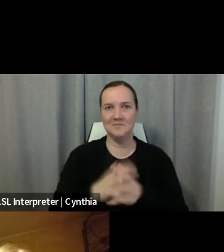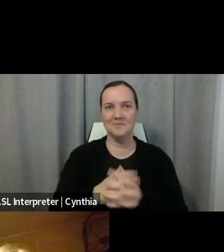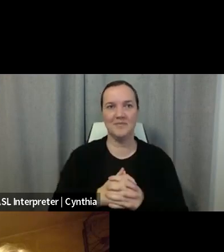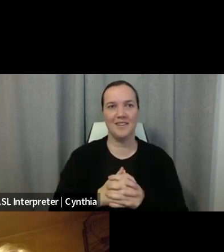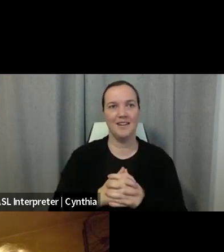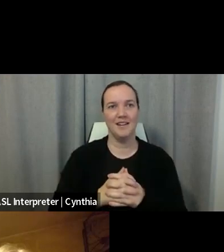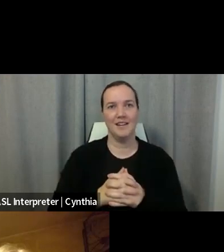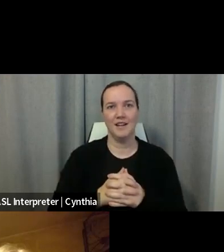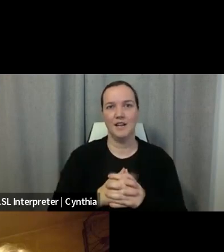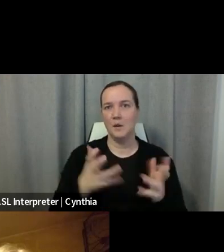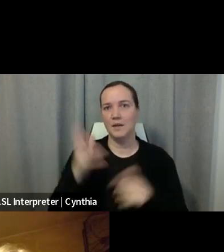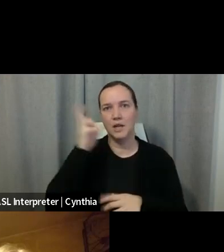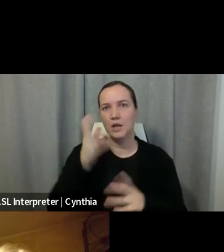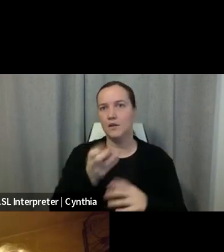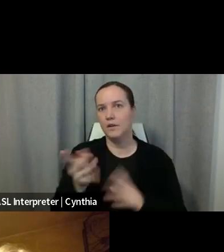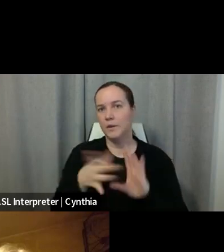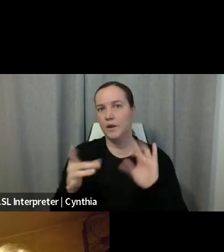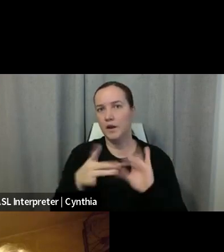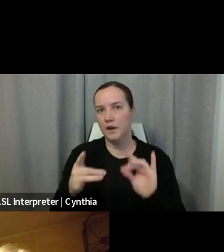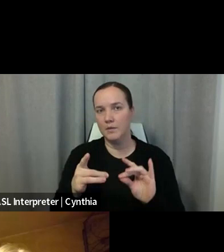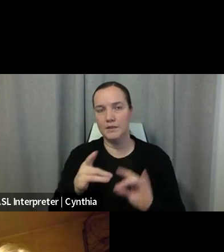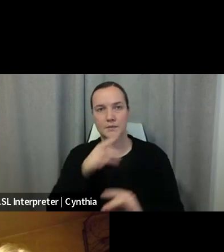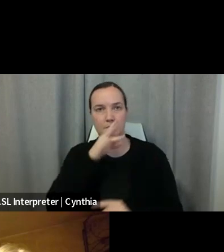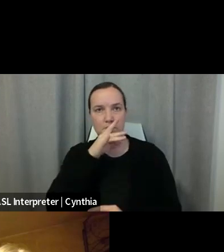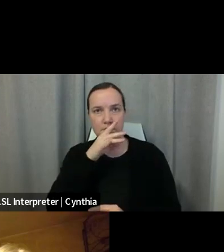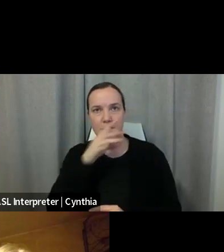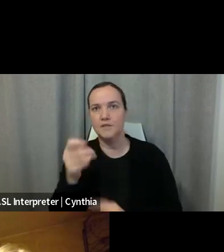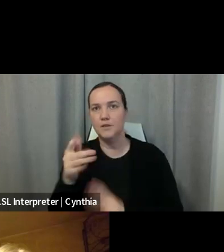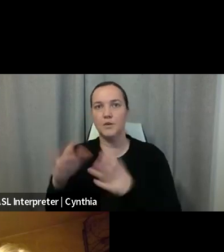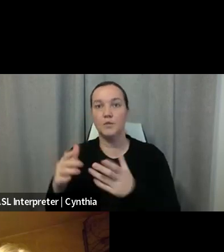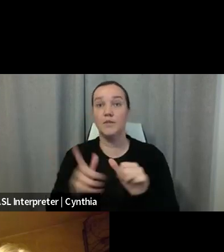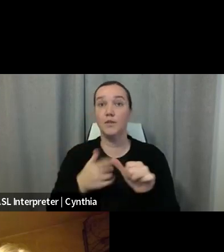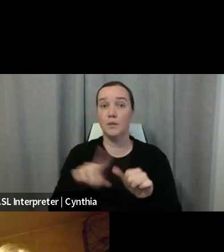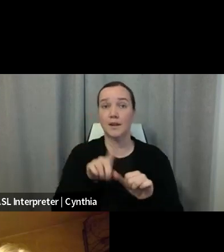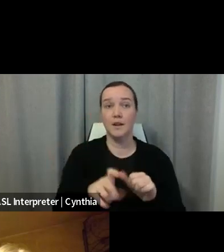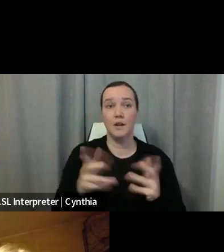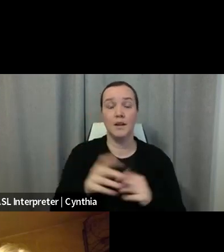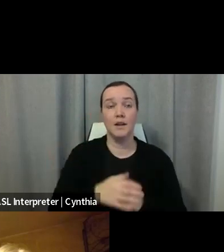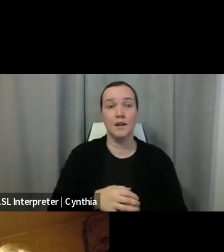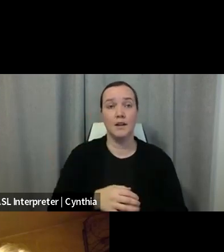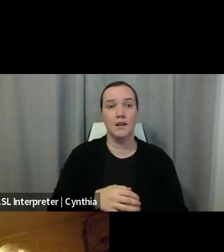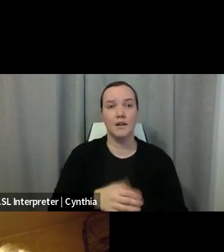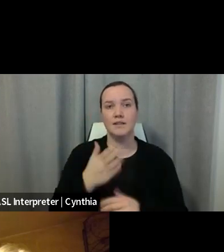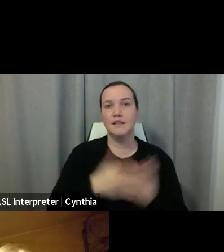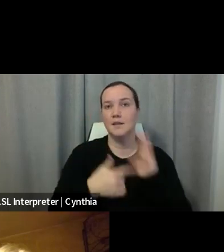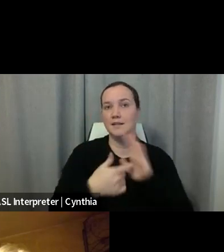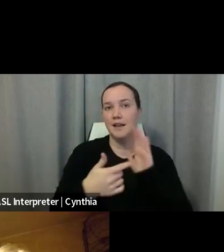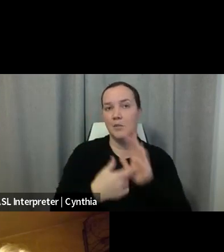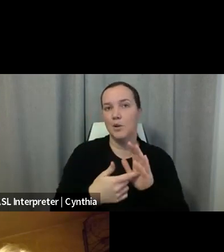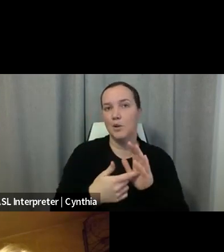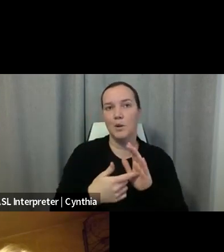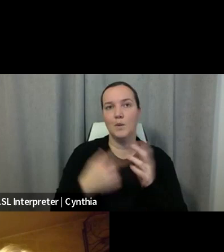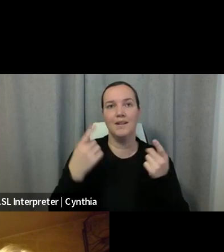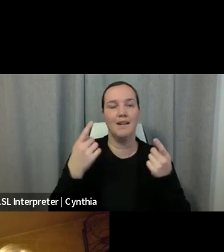We'll hear from a few folks, and verbally, maybe a few groups. So the first question is, some examples sometimes when